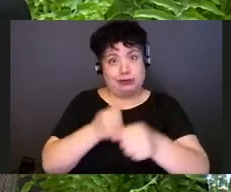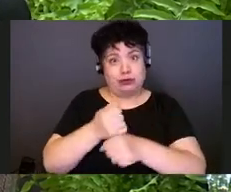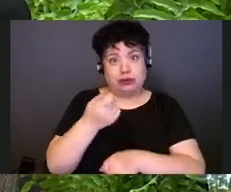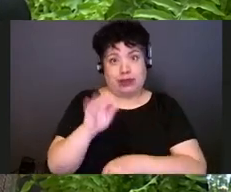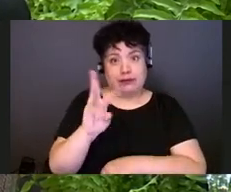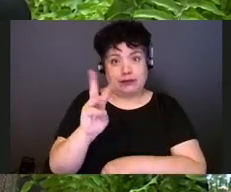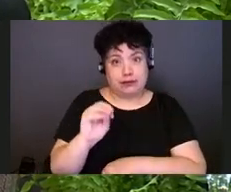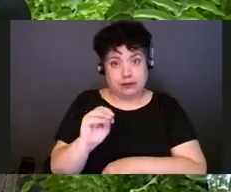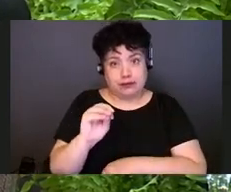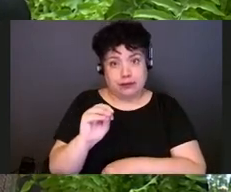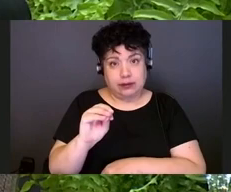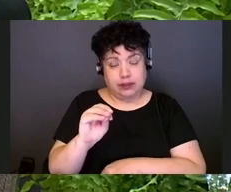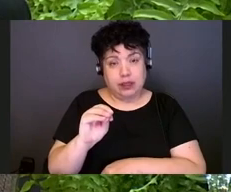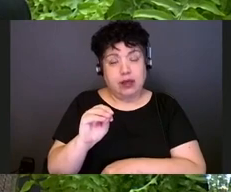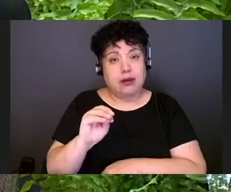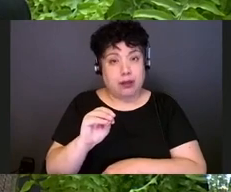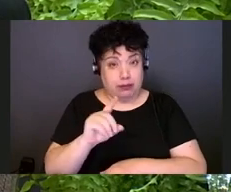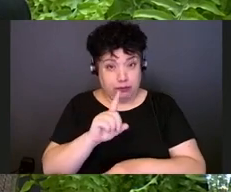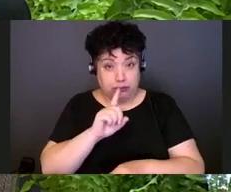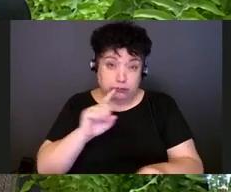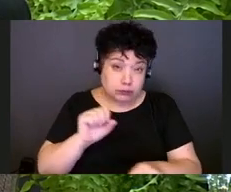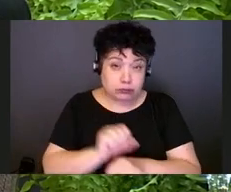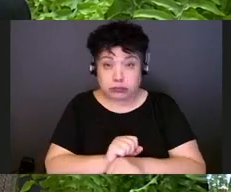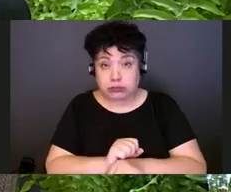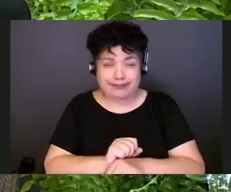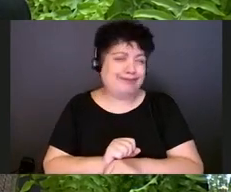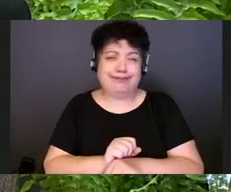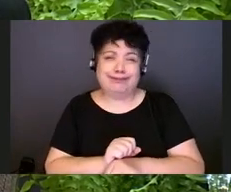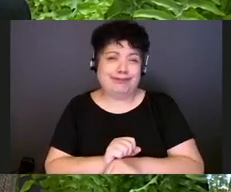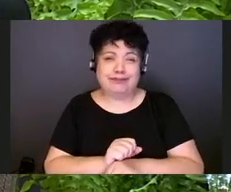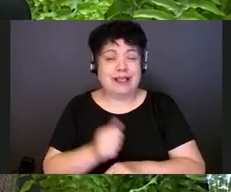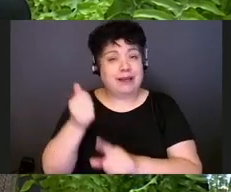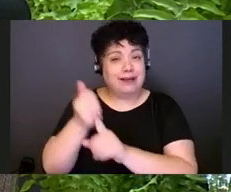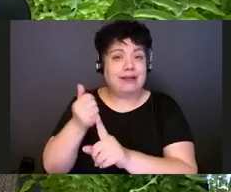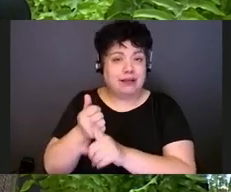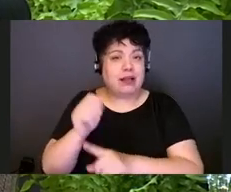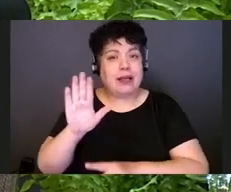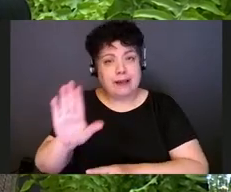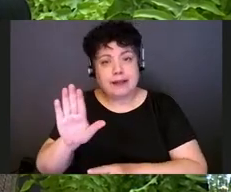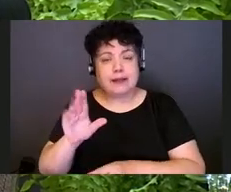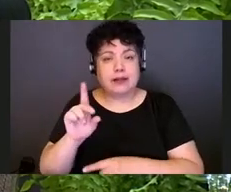But it's not quite true. And he says it in the document that in